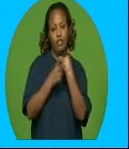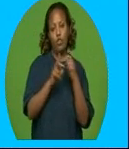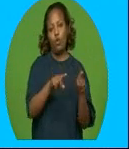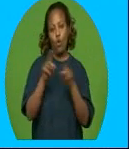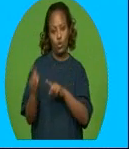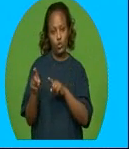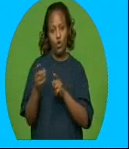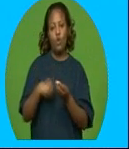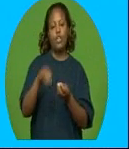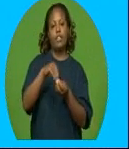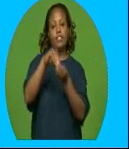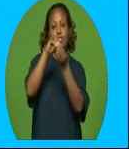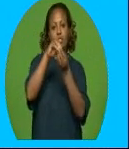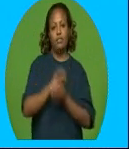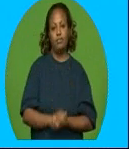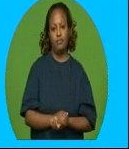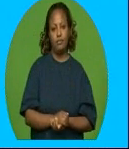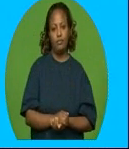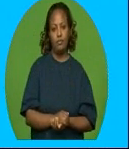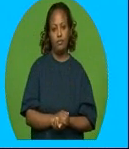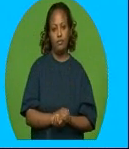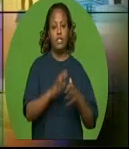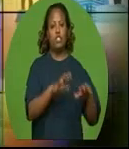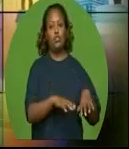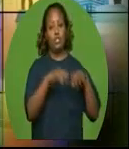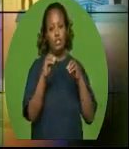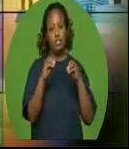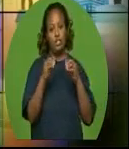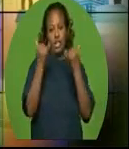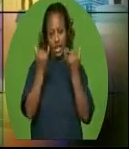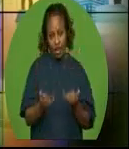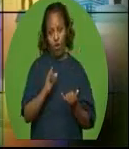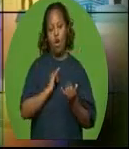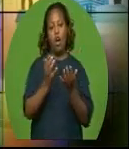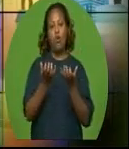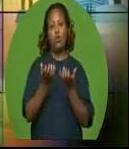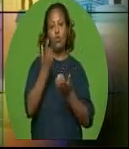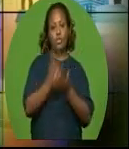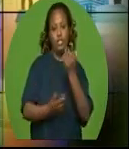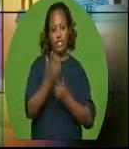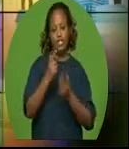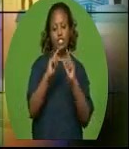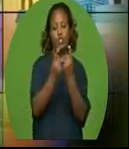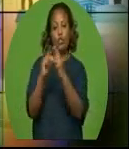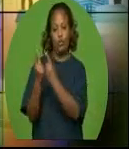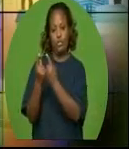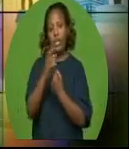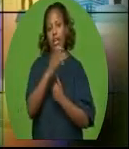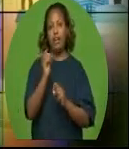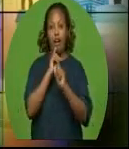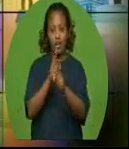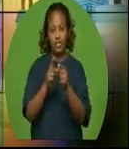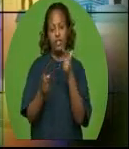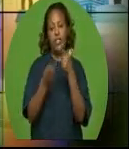increases, savings also increases. Students, now I want you to discuss in